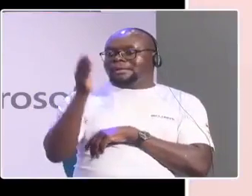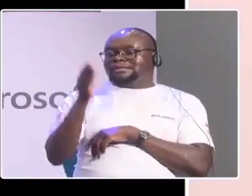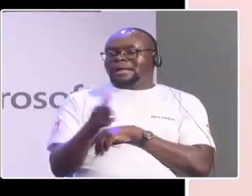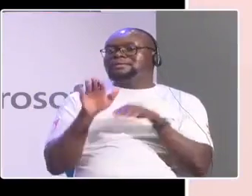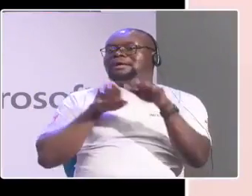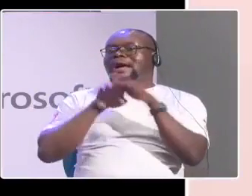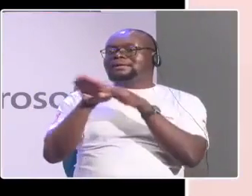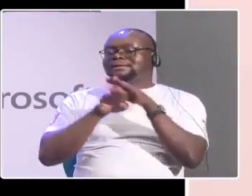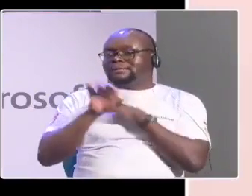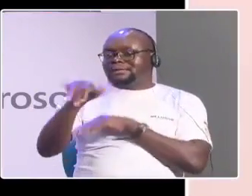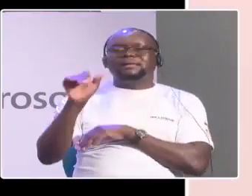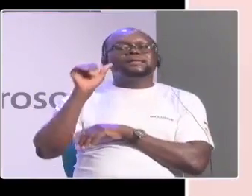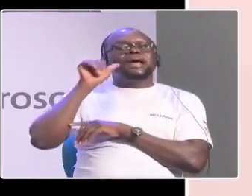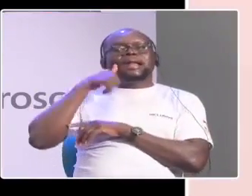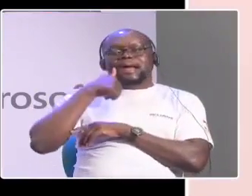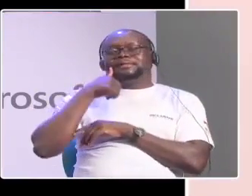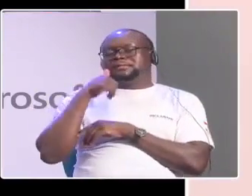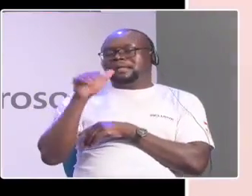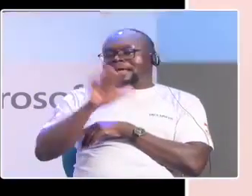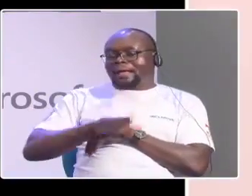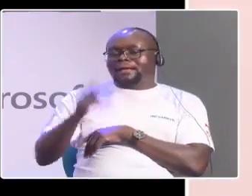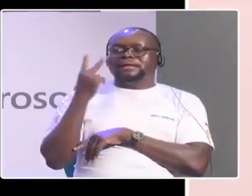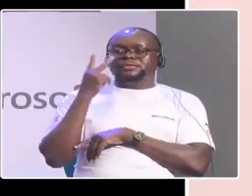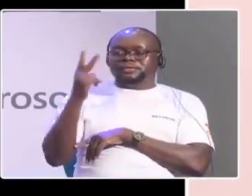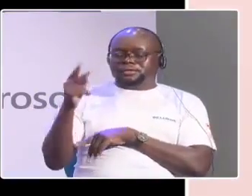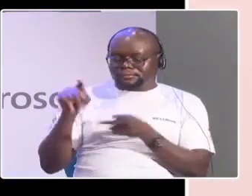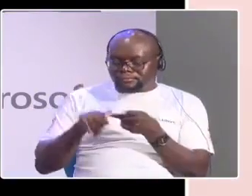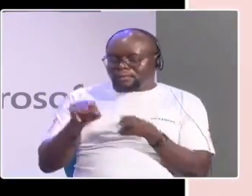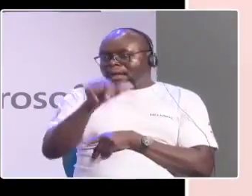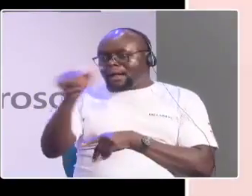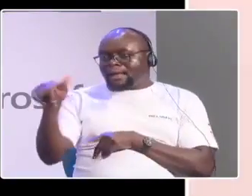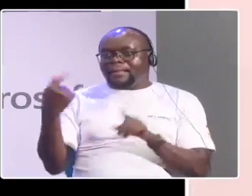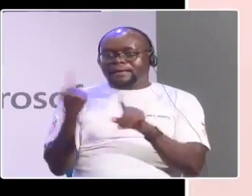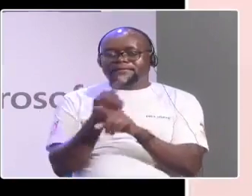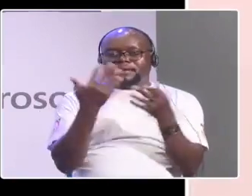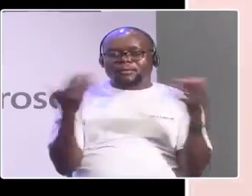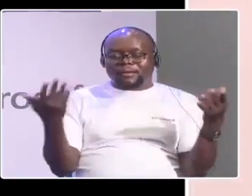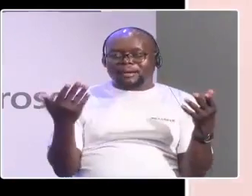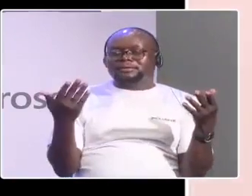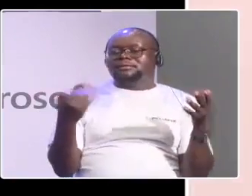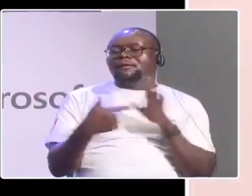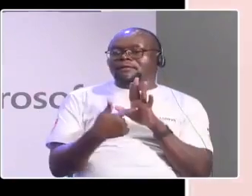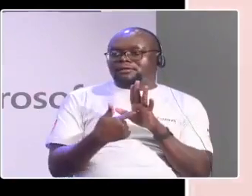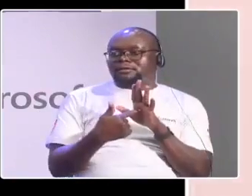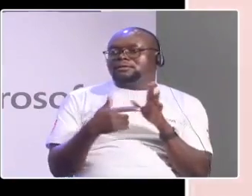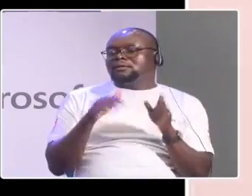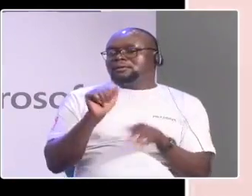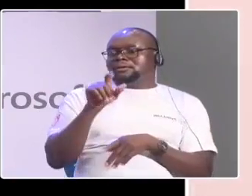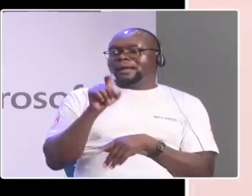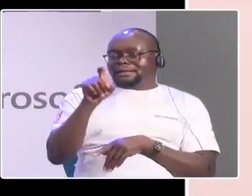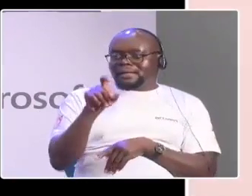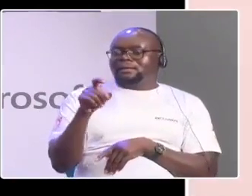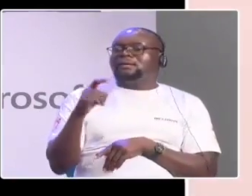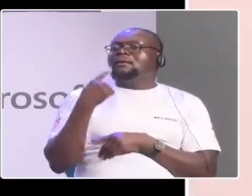google.com/accessibility is definitely a good site to take a look at. There are also lots of different product sites. So for example, Alexander mentioned